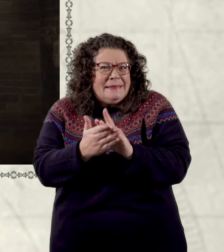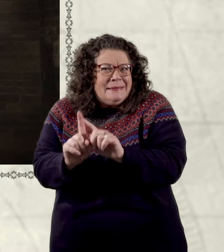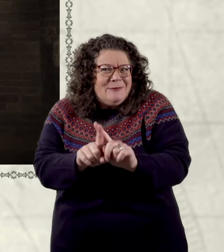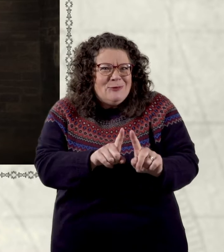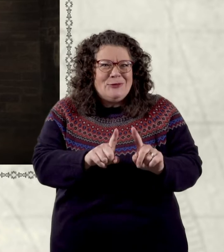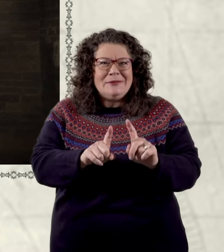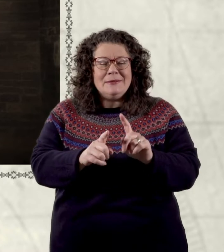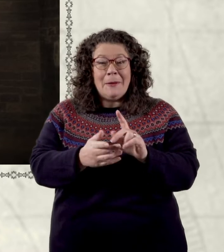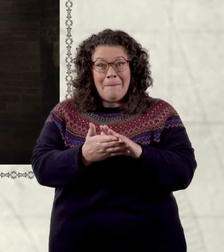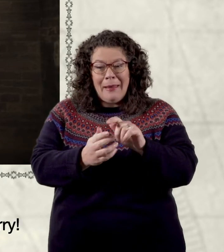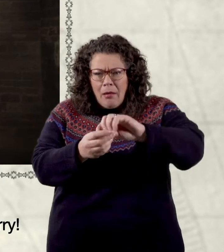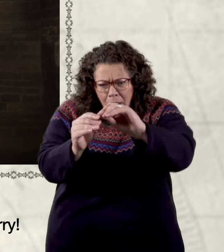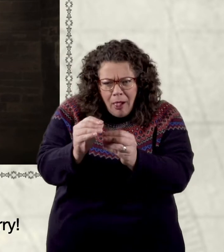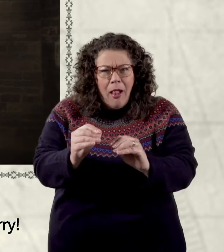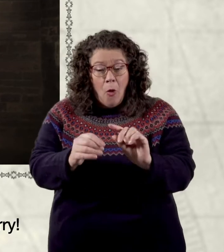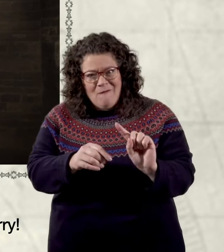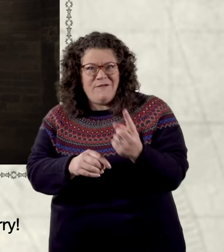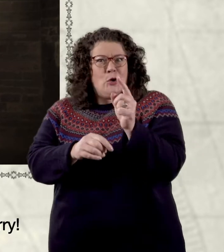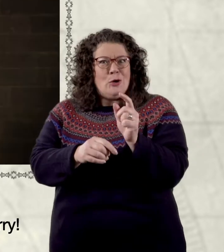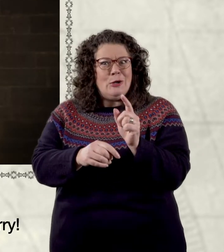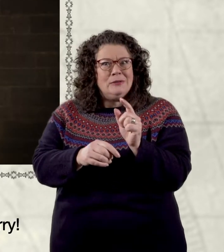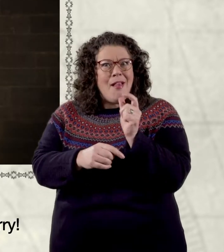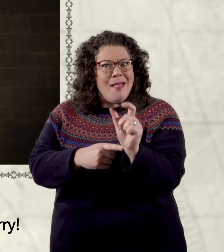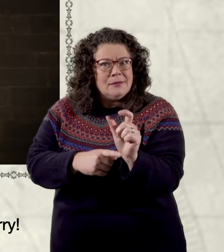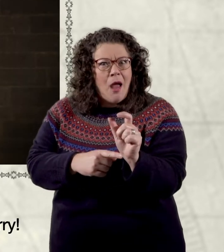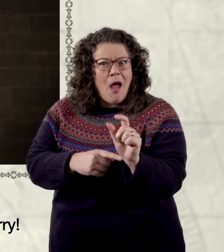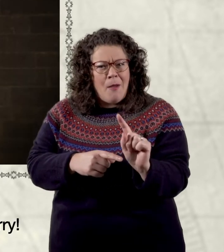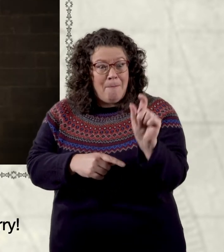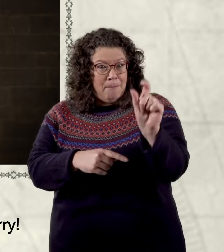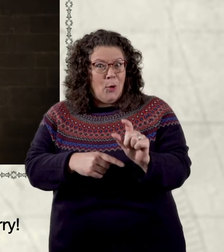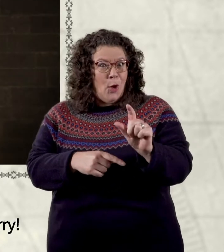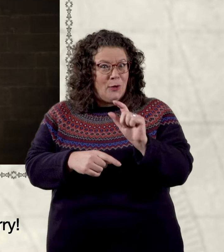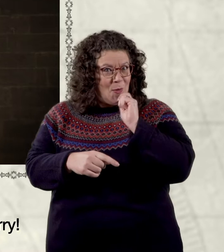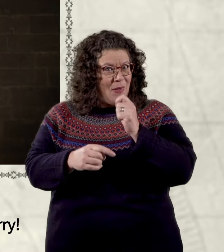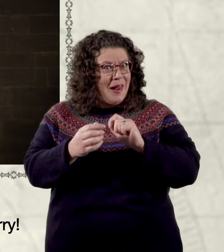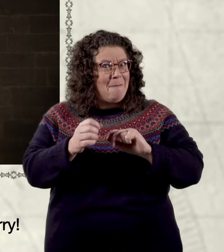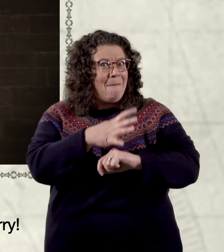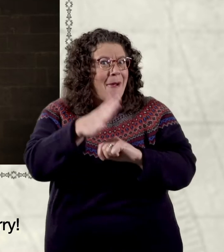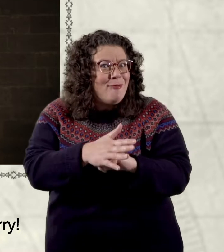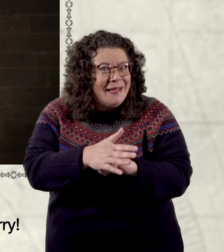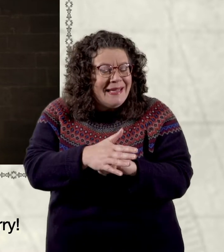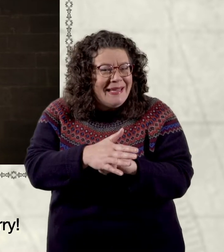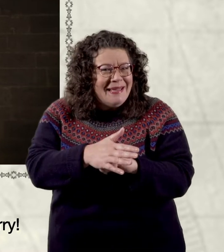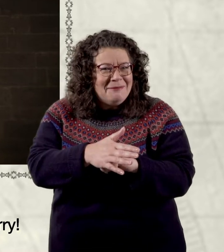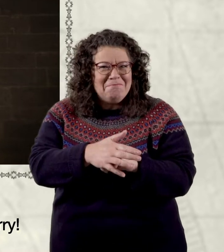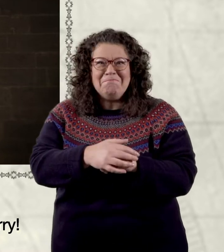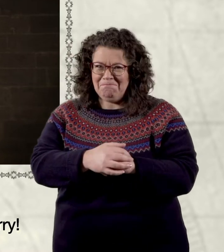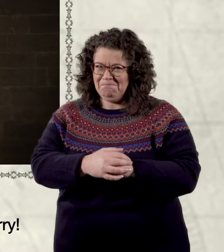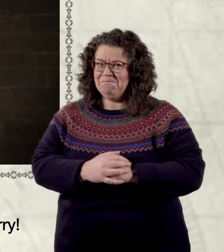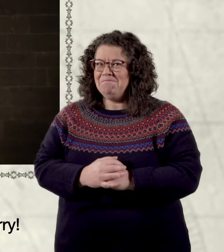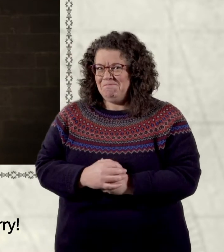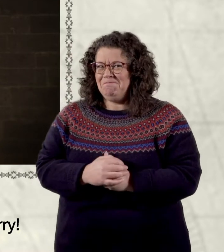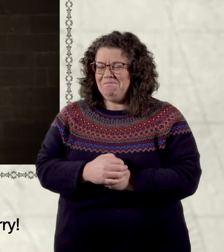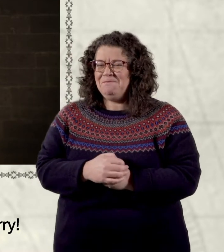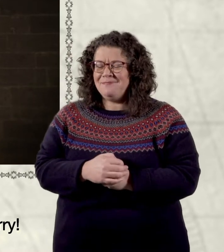different meanings. For instance, it could turn into the first letter of the person you were going to